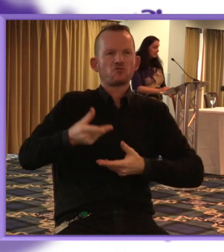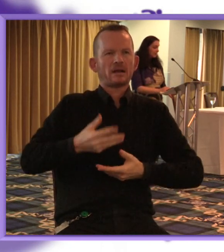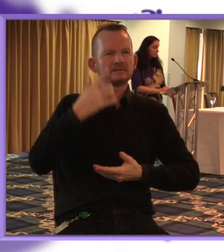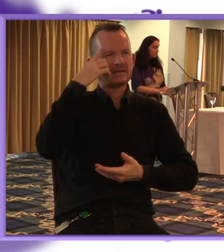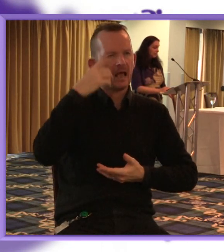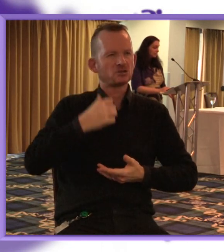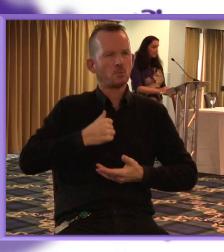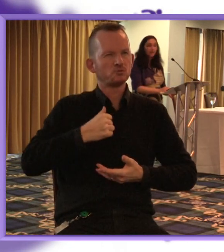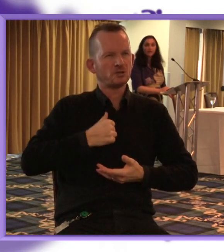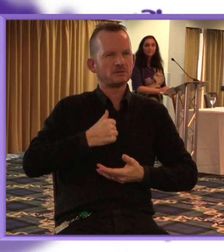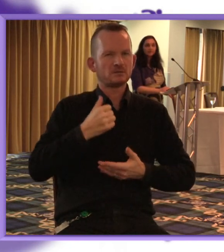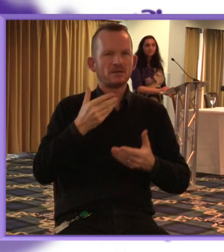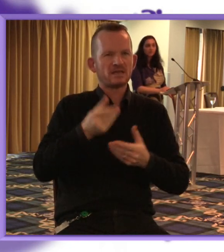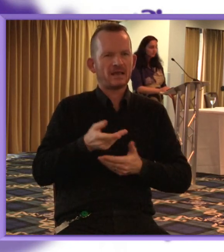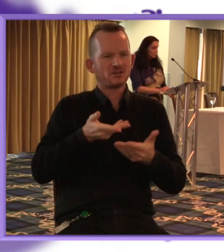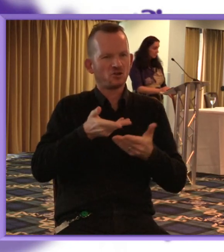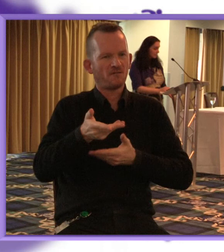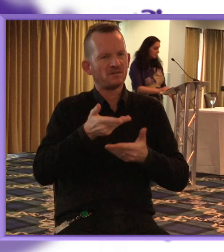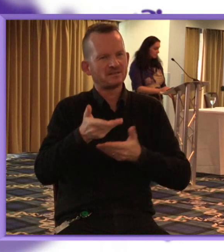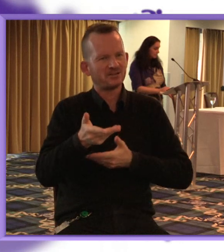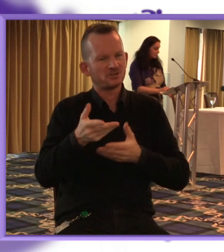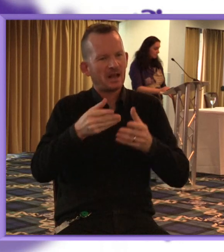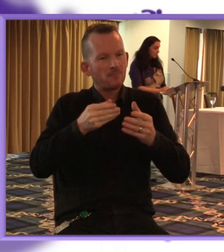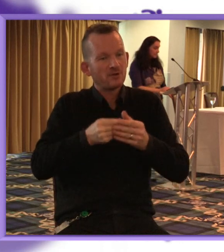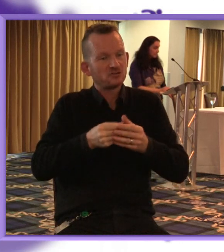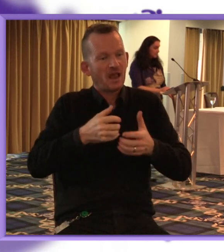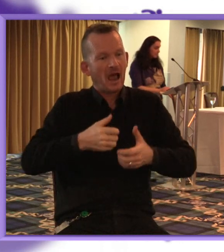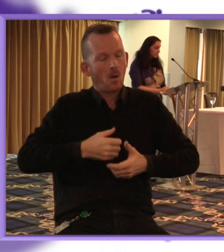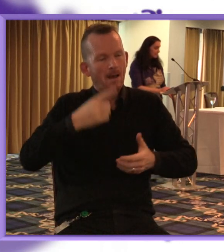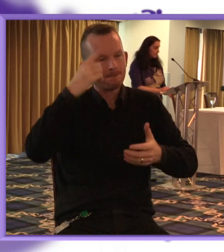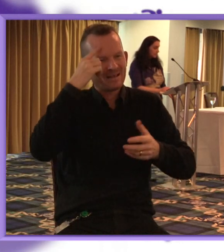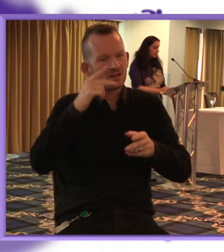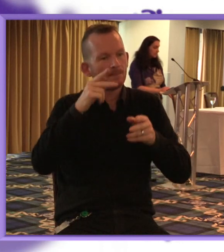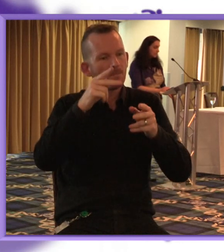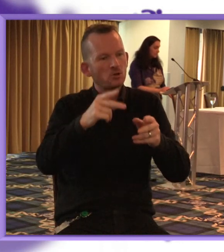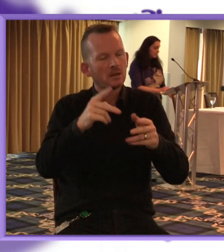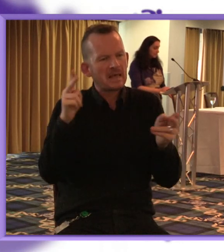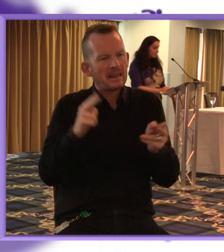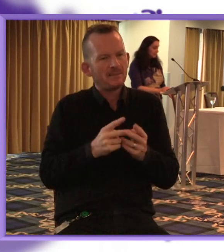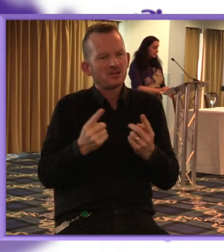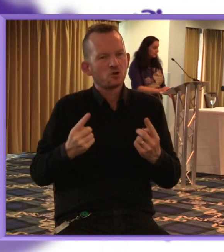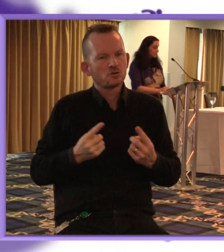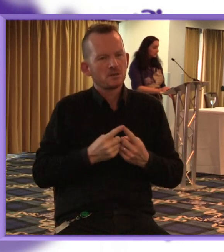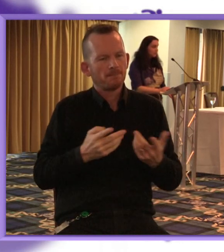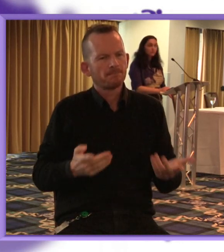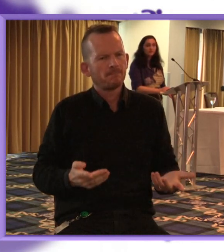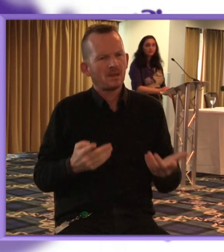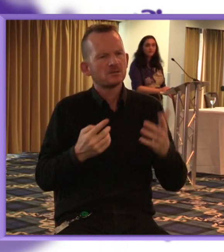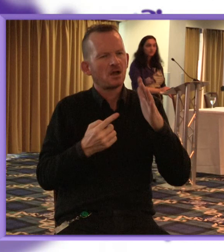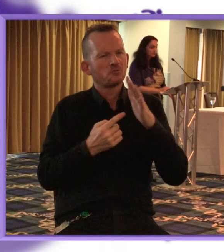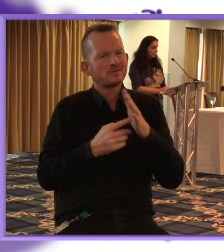conversation, and appreciating how our mental models may limit us. Deep shared reflection is a critical step in enabling groups